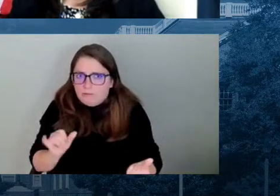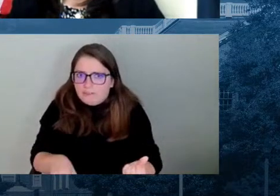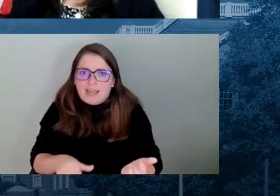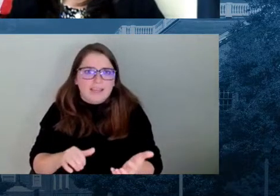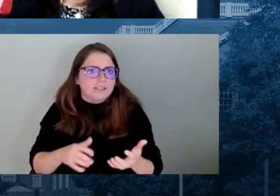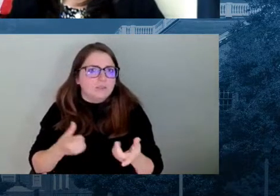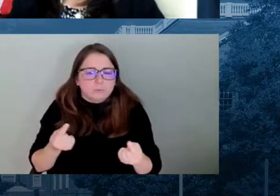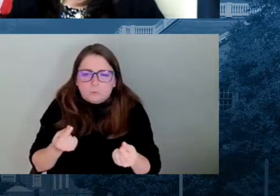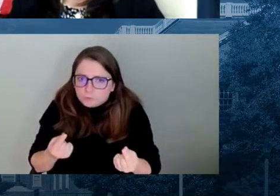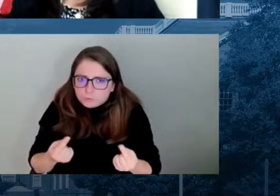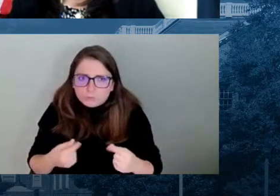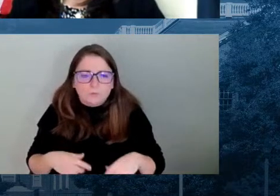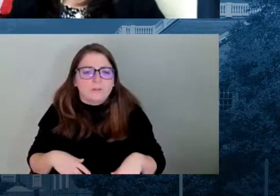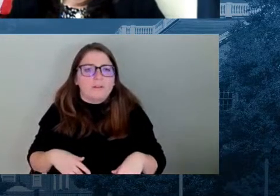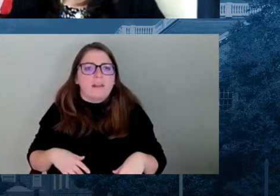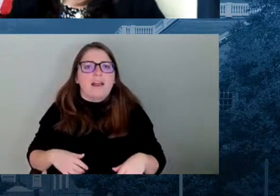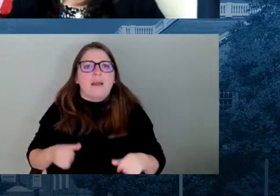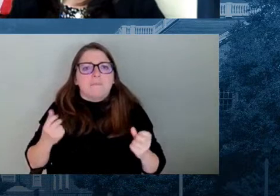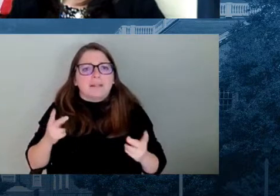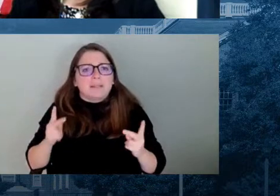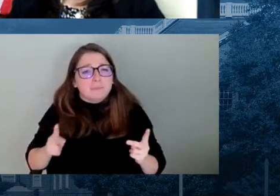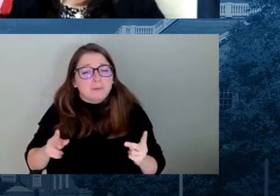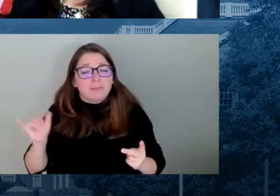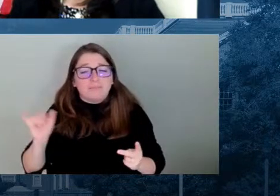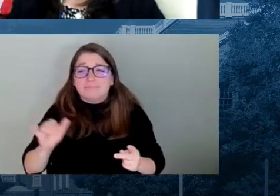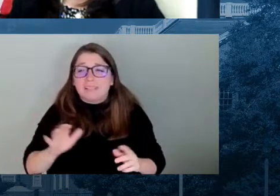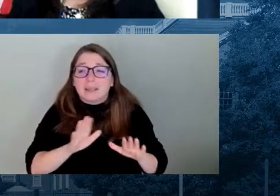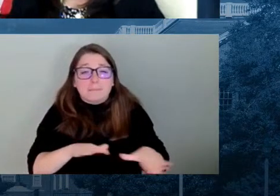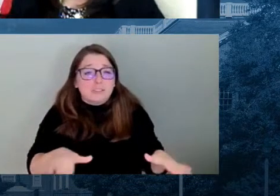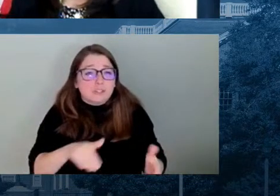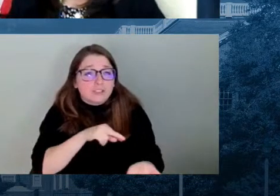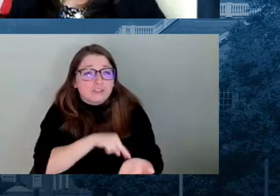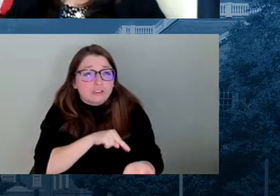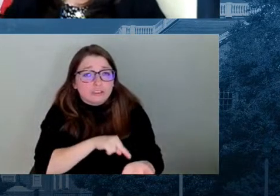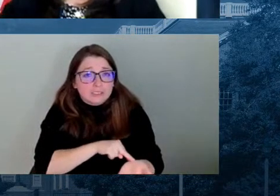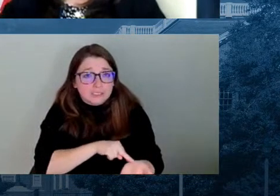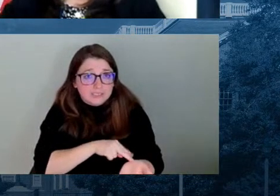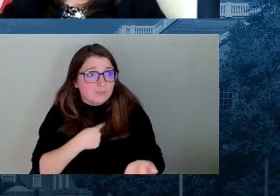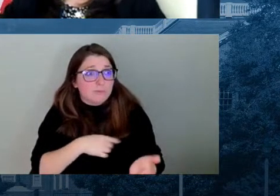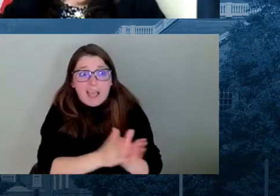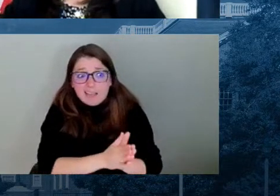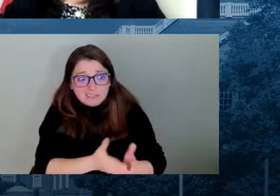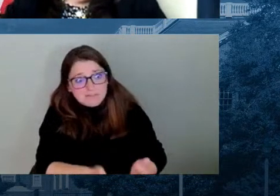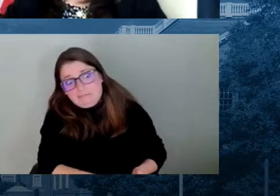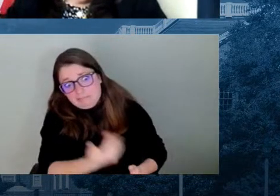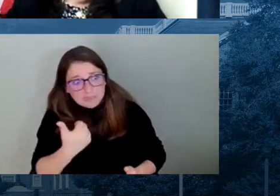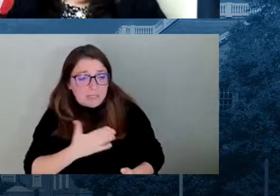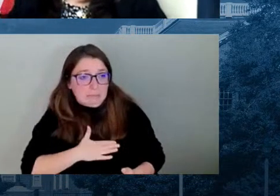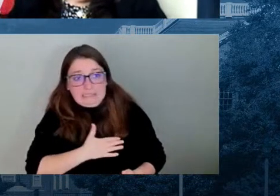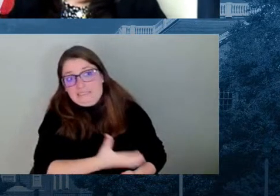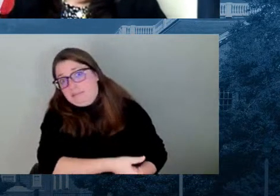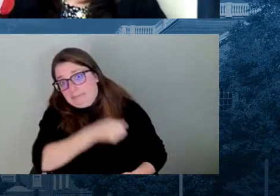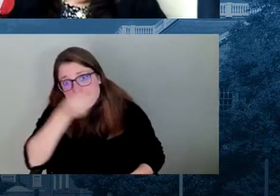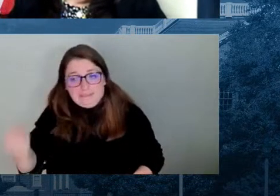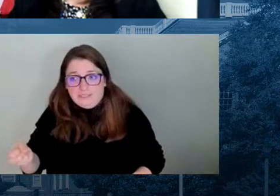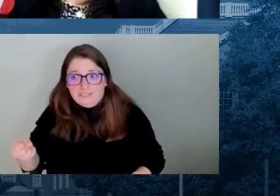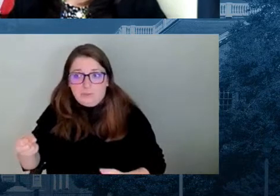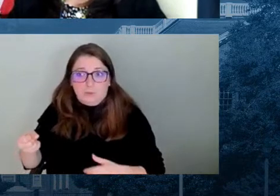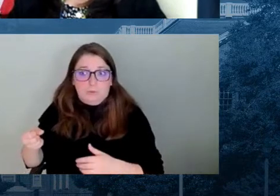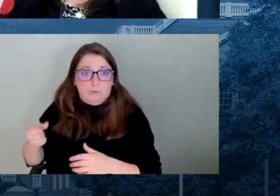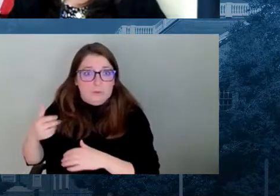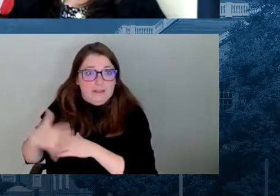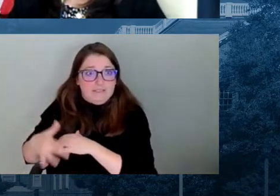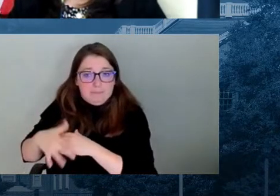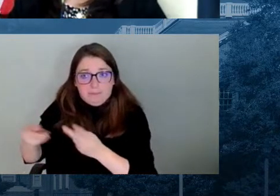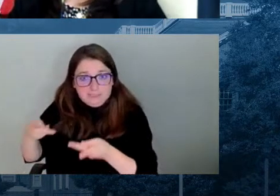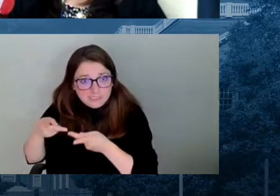for people who, especially pediatric nurses, to fill in spots where there is a need. Can you talk a little bit more about what that